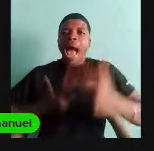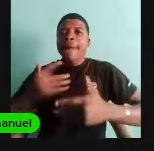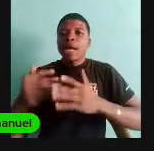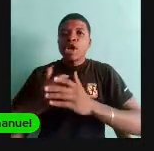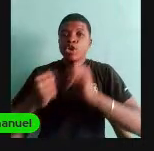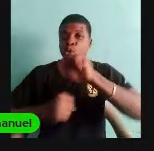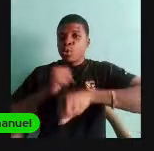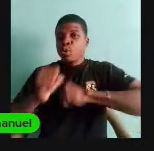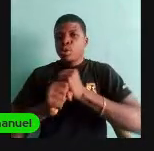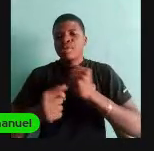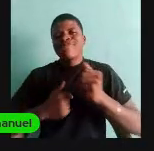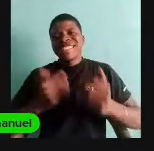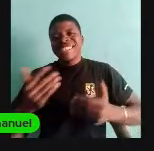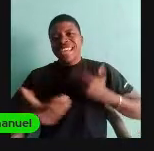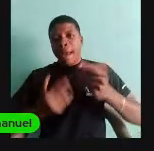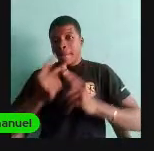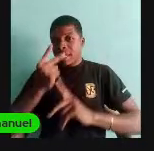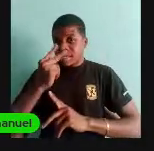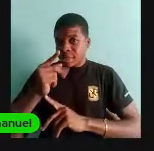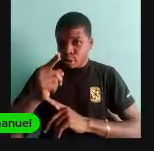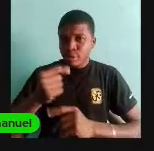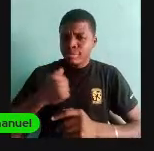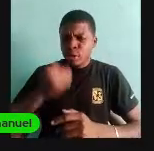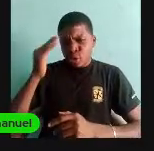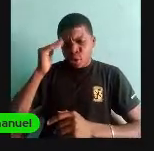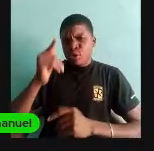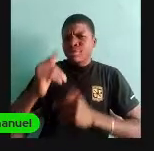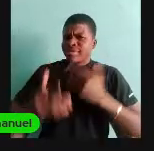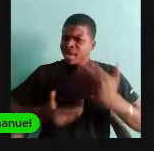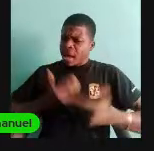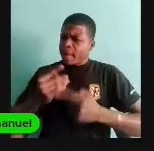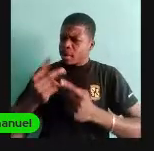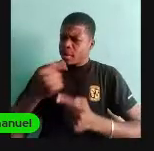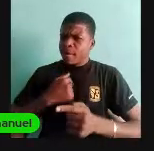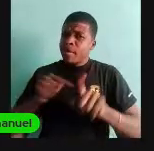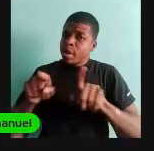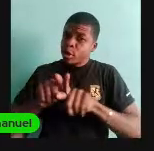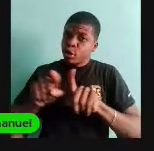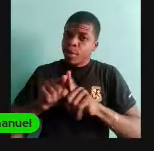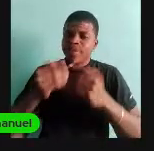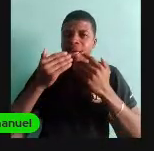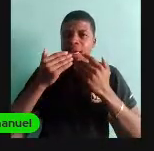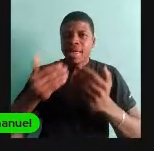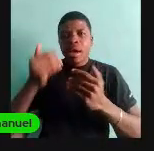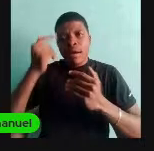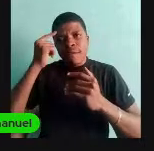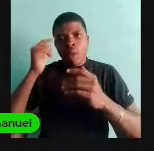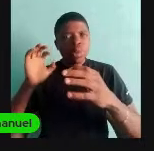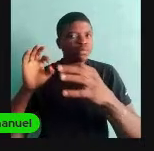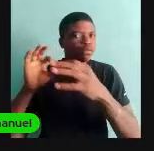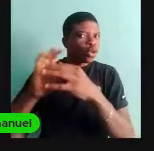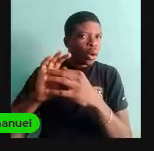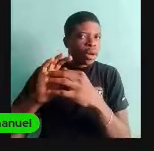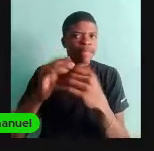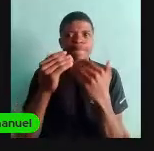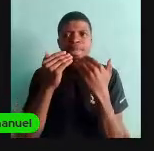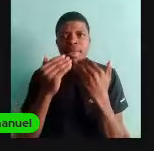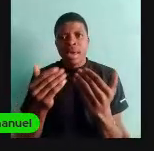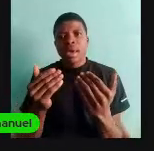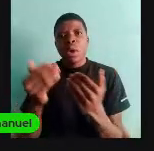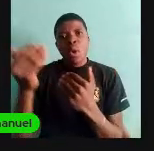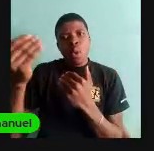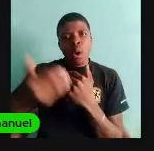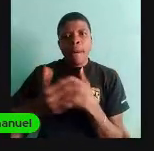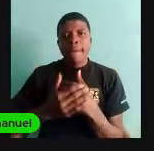right? So, thank you. Thank you for joining. Thank you for coming up. And welcome back once again